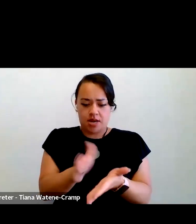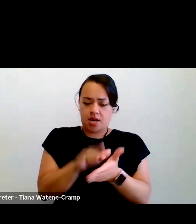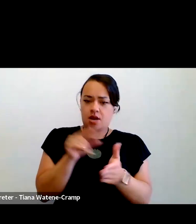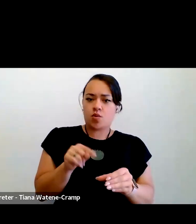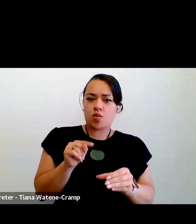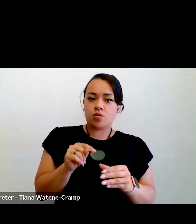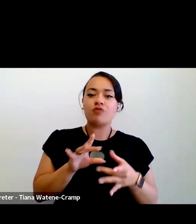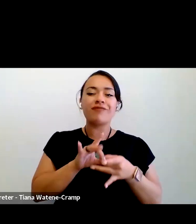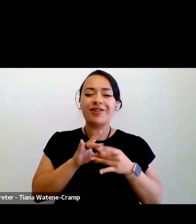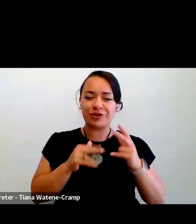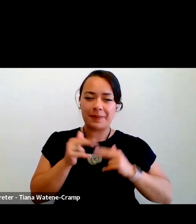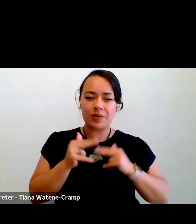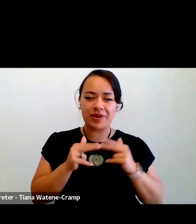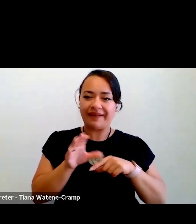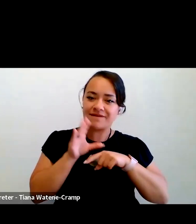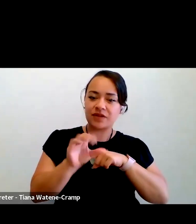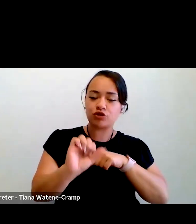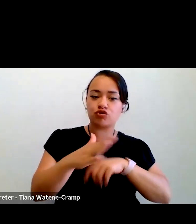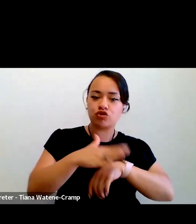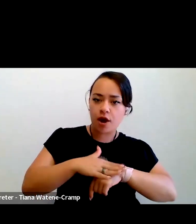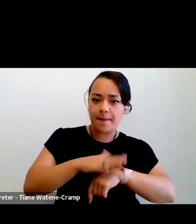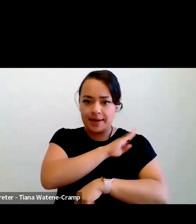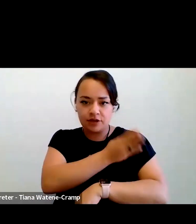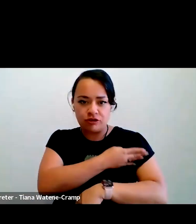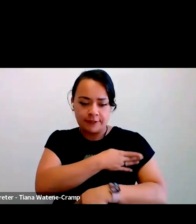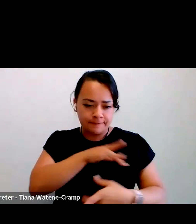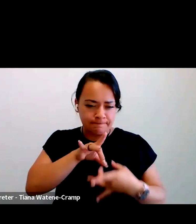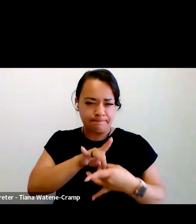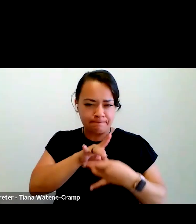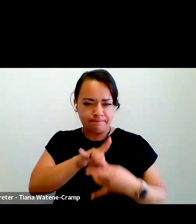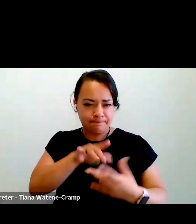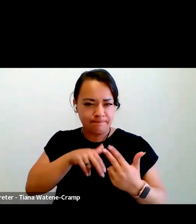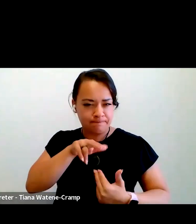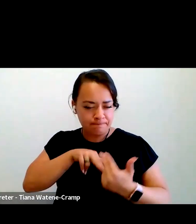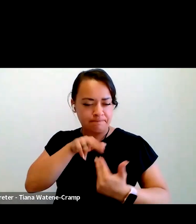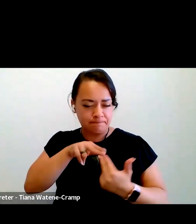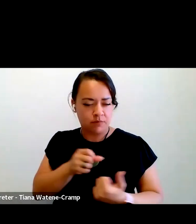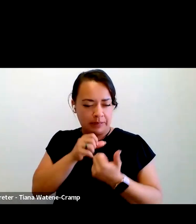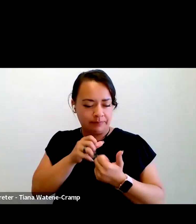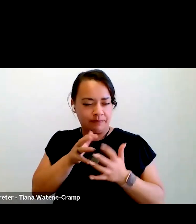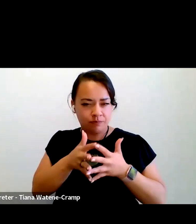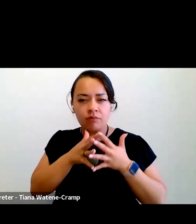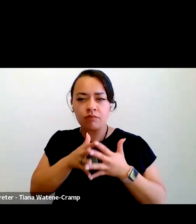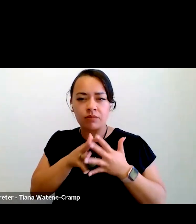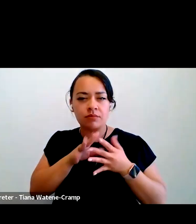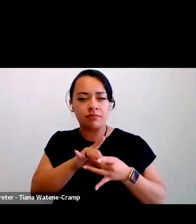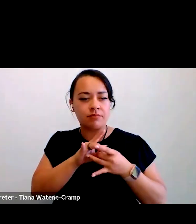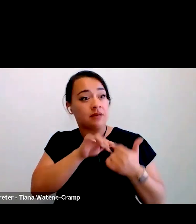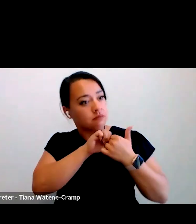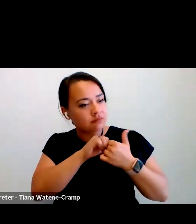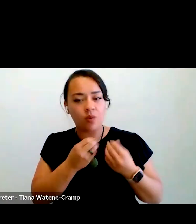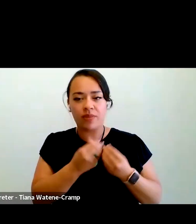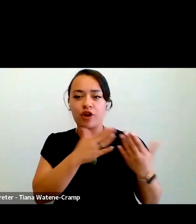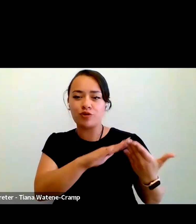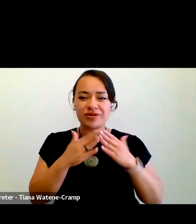that investment isn't actually made in creating strong and meaningful relationships with the communities that you work with. And that just doesn't apply